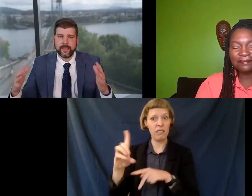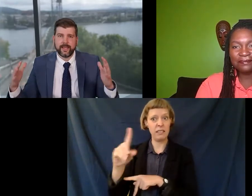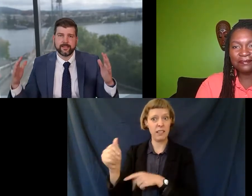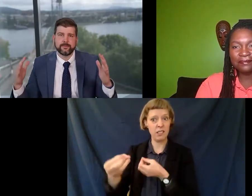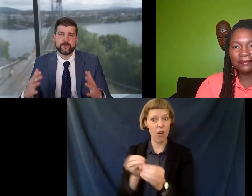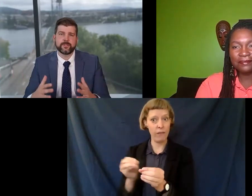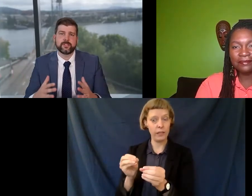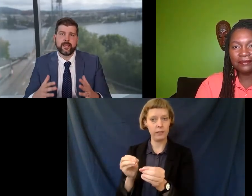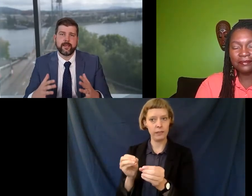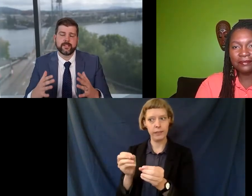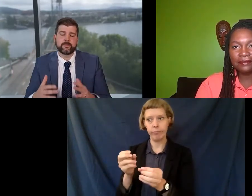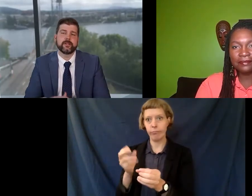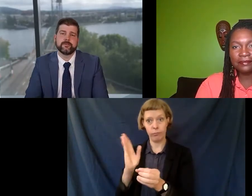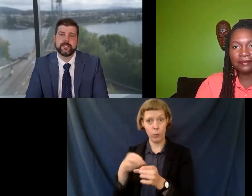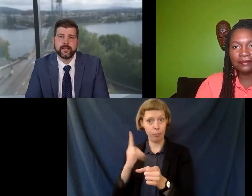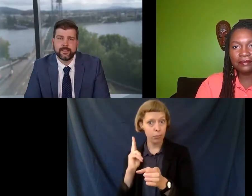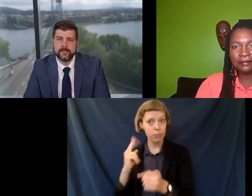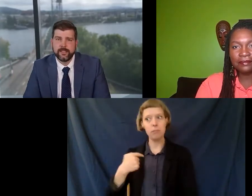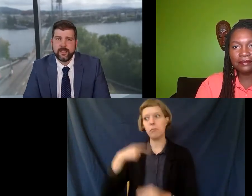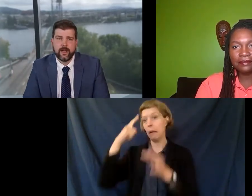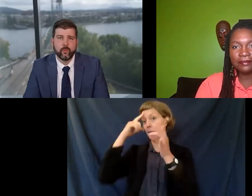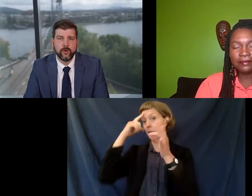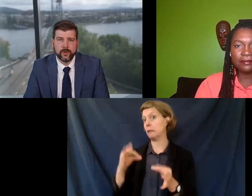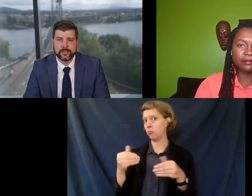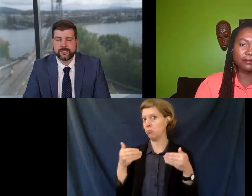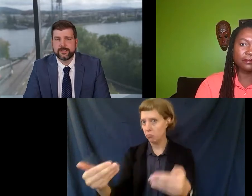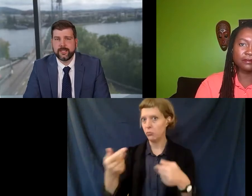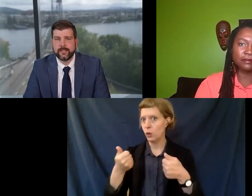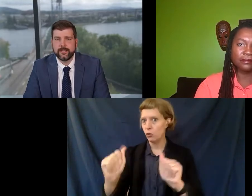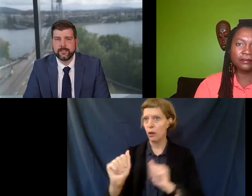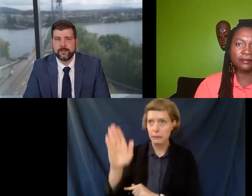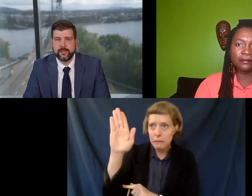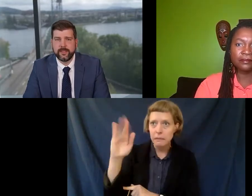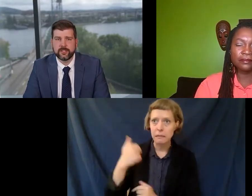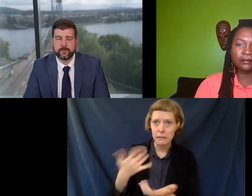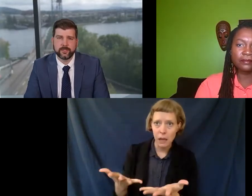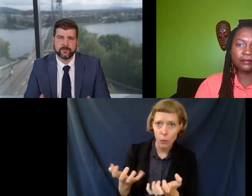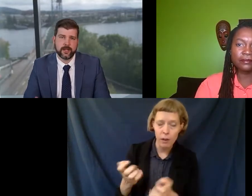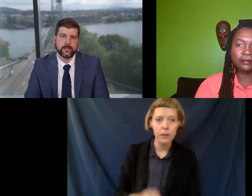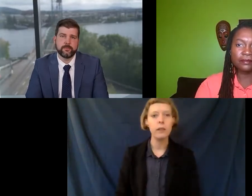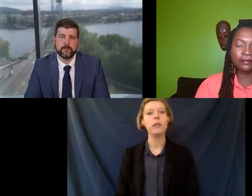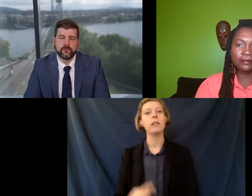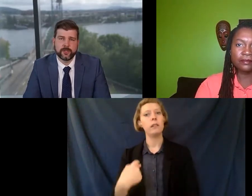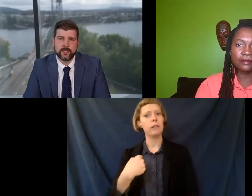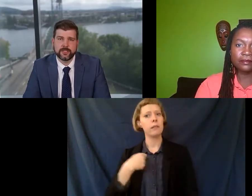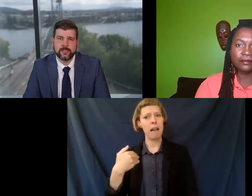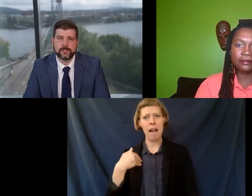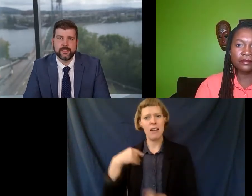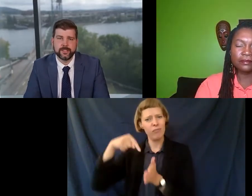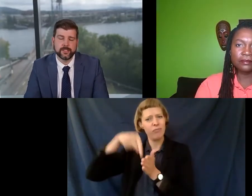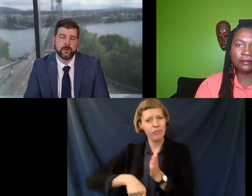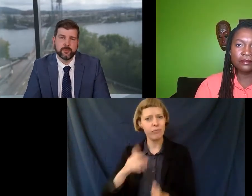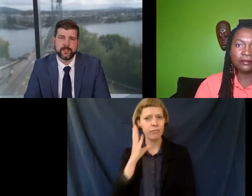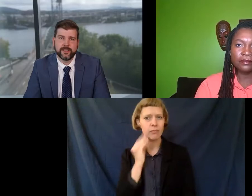bring that experience of data, what works, and then the experience of talking to people from across the